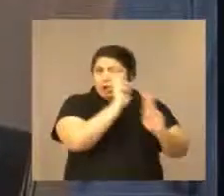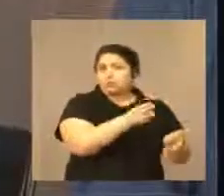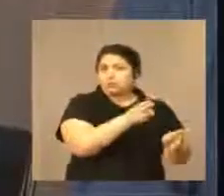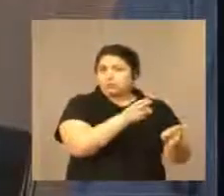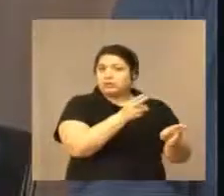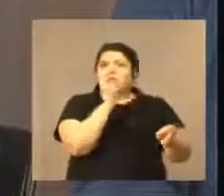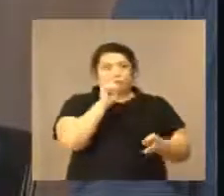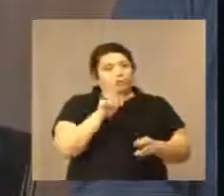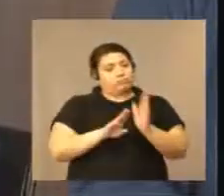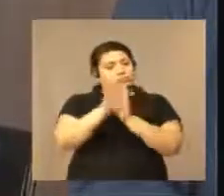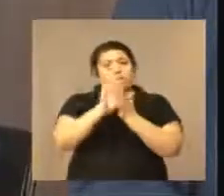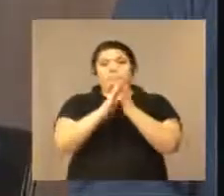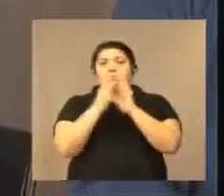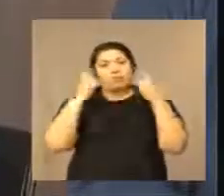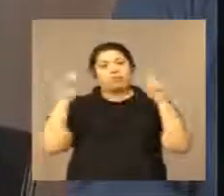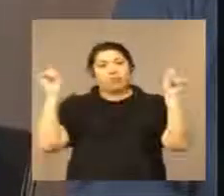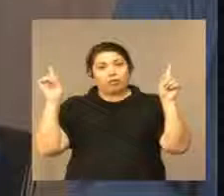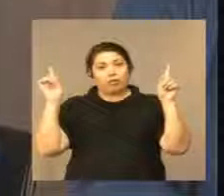process.